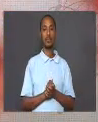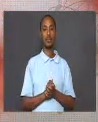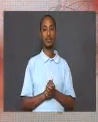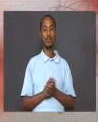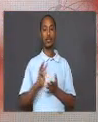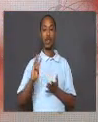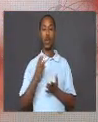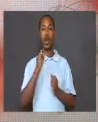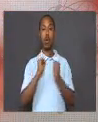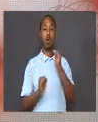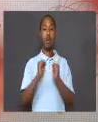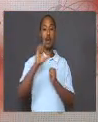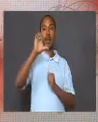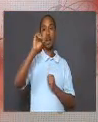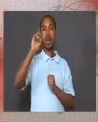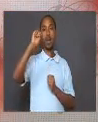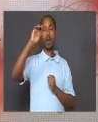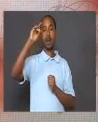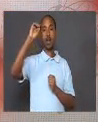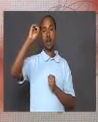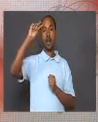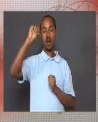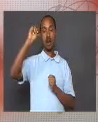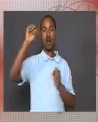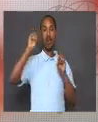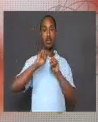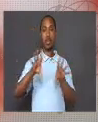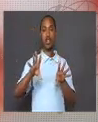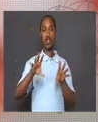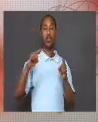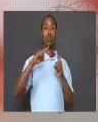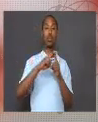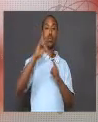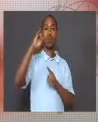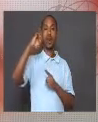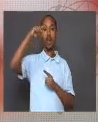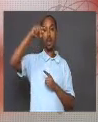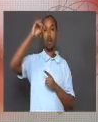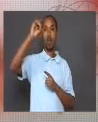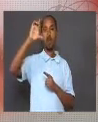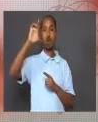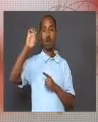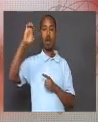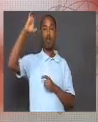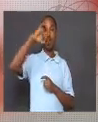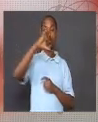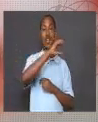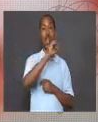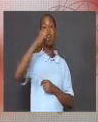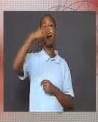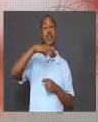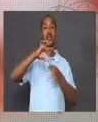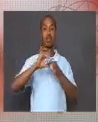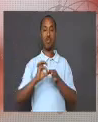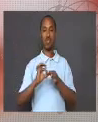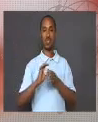We compared London dispersion forces to dipole-dipole forces and hydrogen